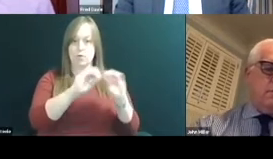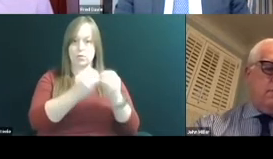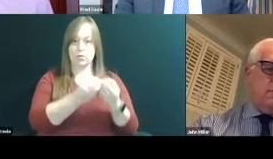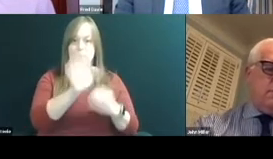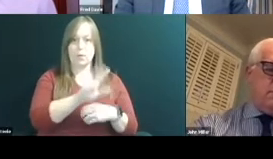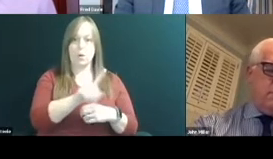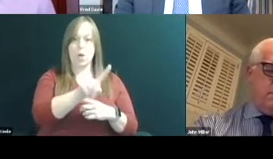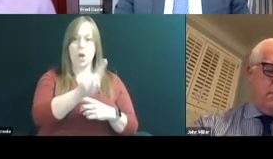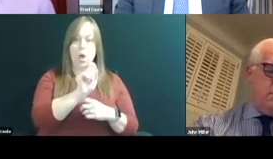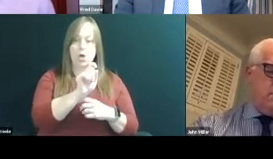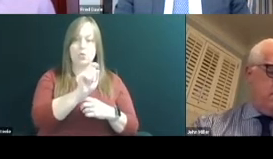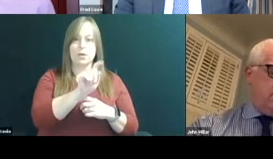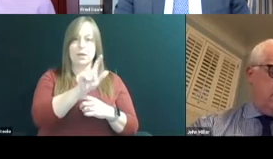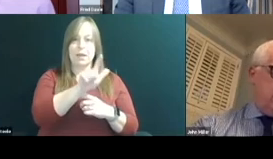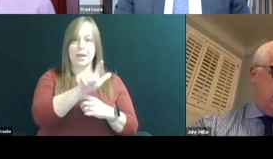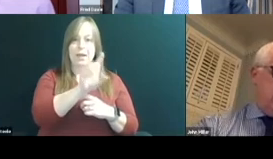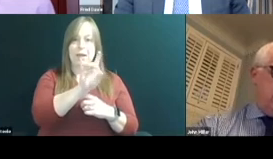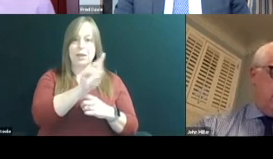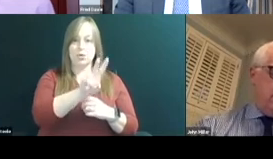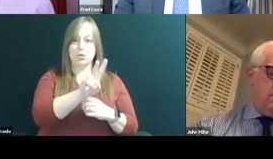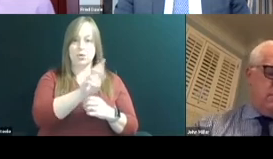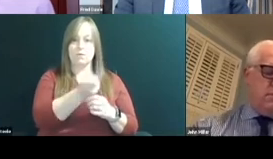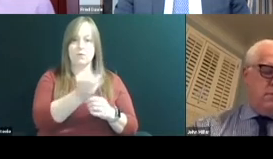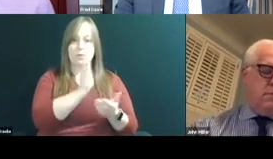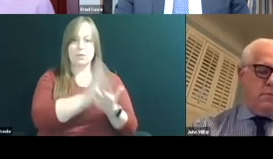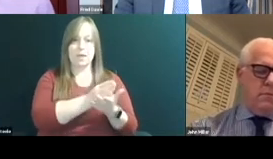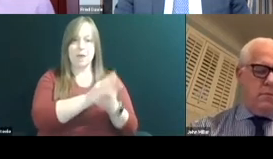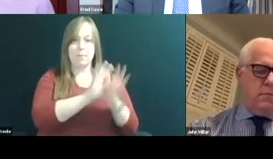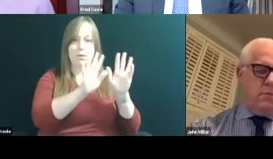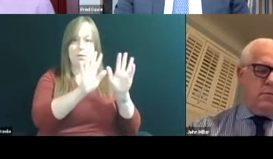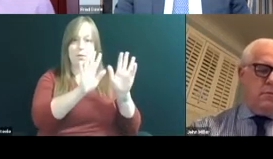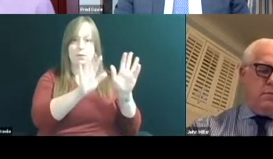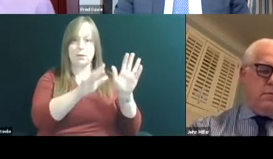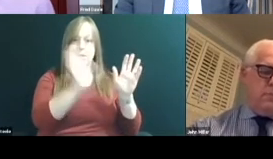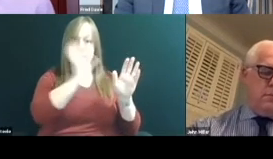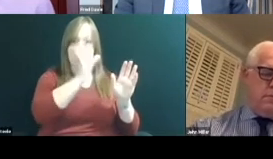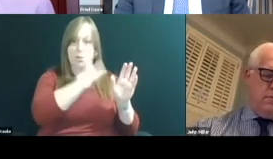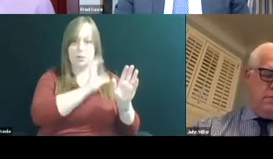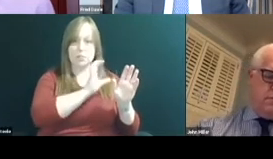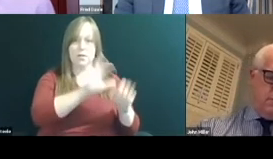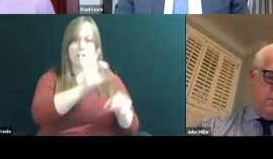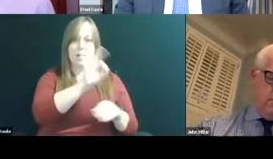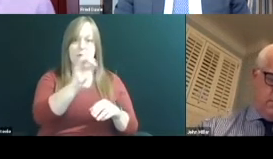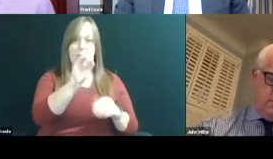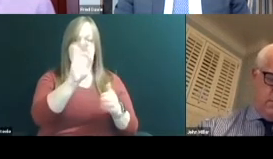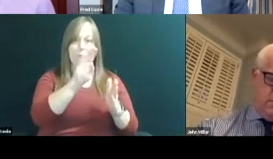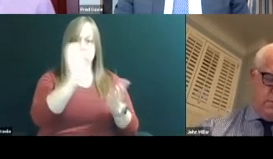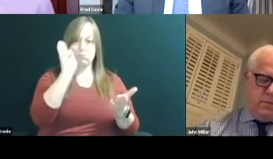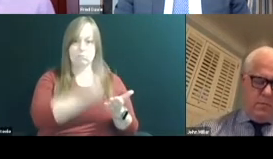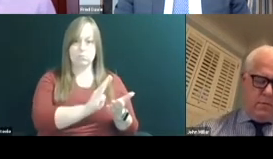approximately 182,000 fewer stop and frisk incidents, a 95% reduction,